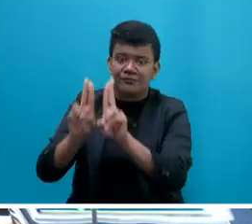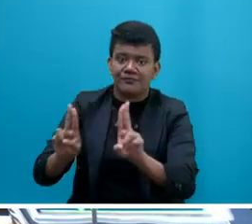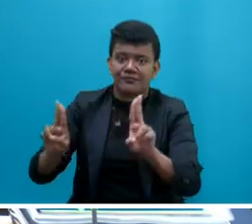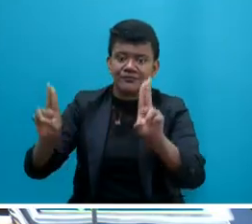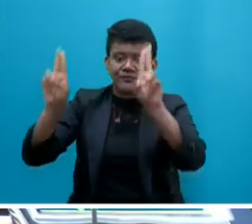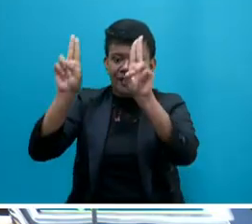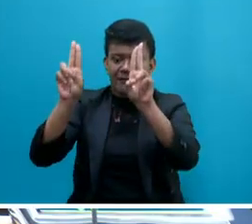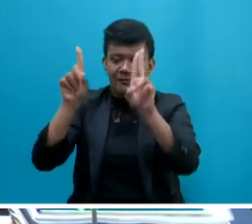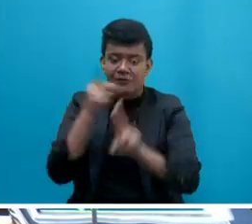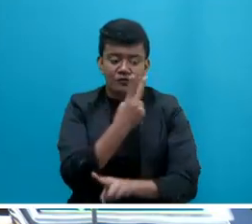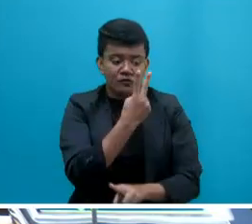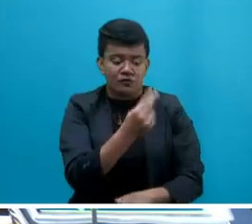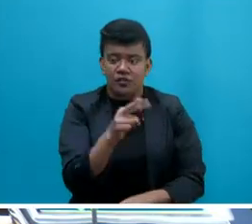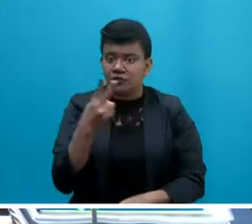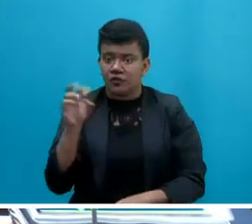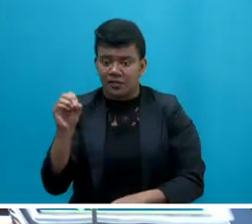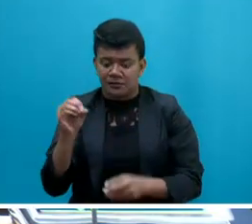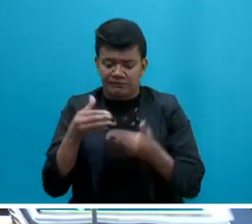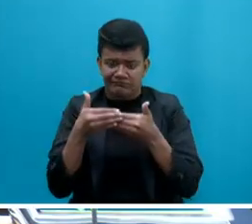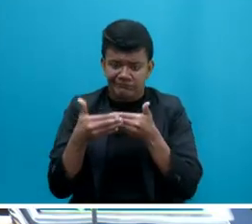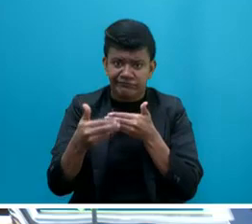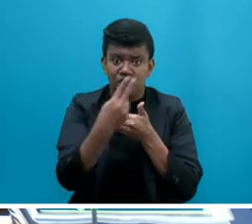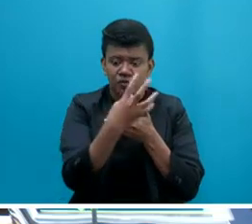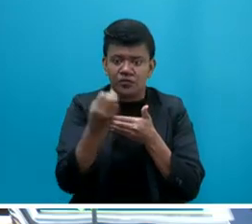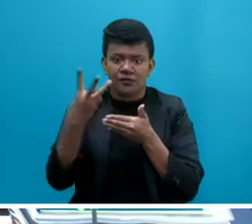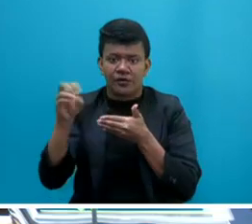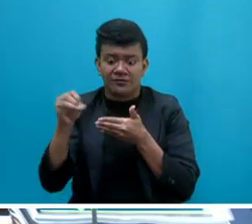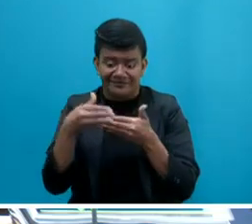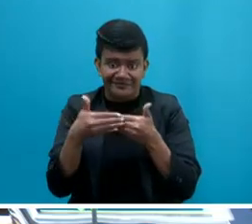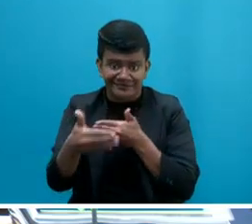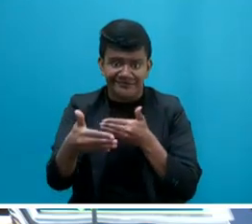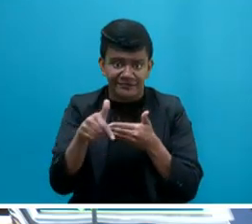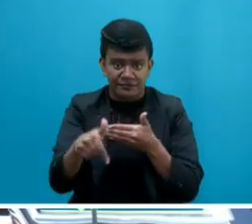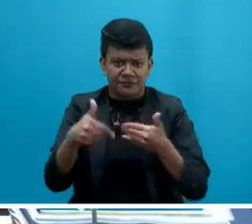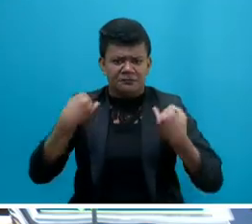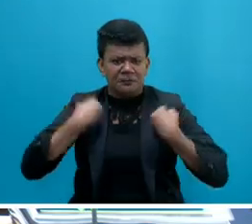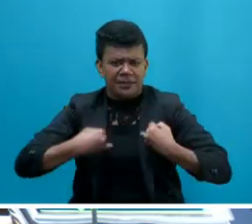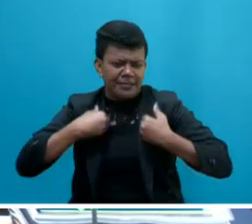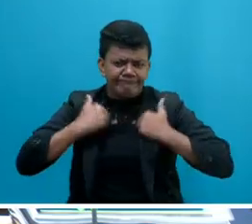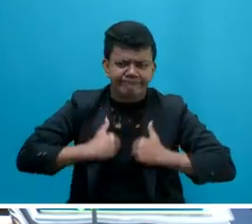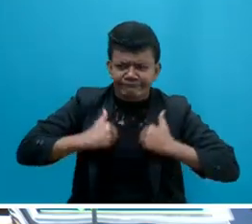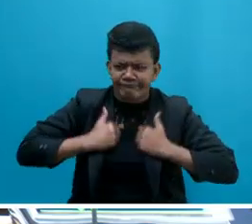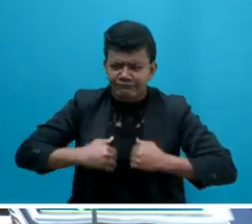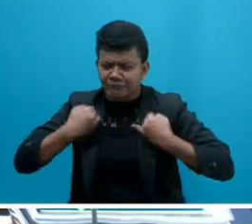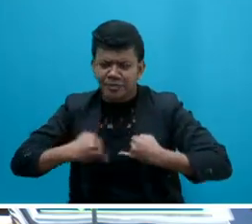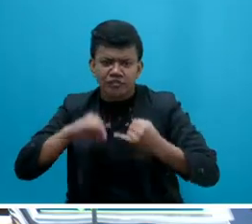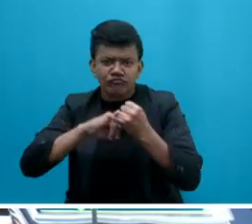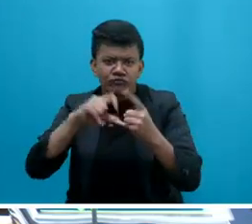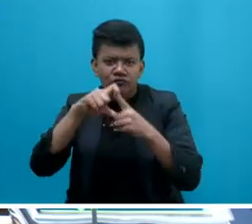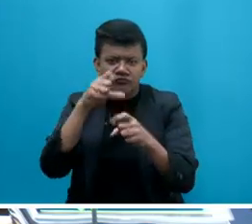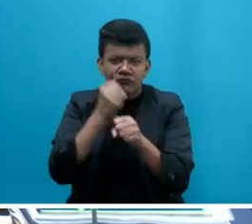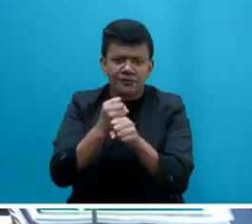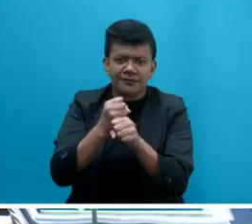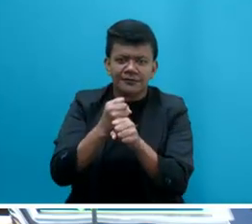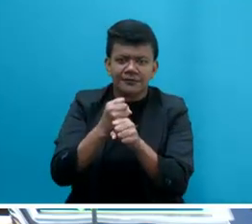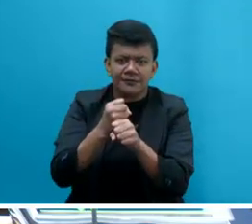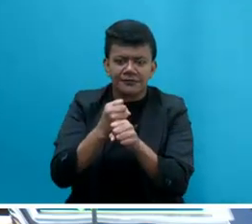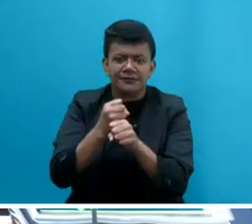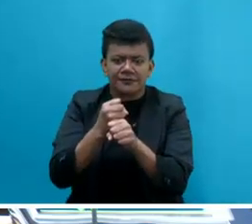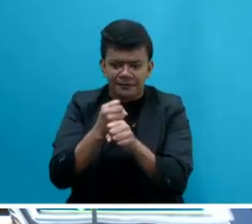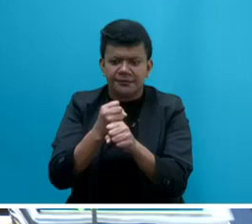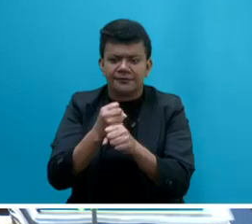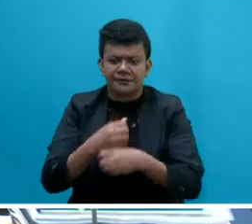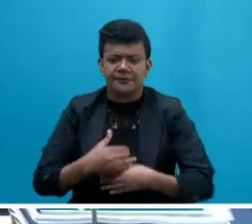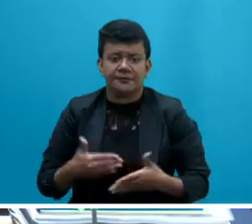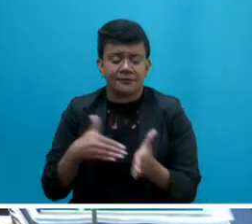to 2030 as the decade of implementation of the Sustainable Development Goals. At the moment, Mr. Speaker, sir, we